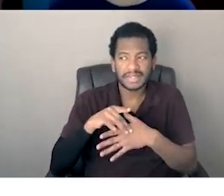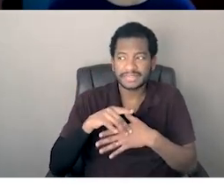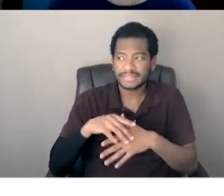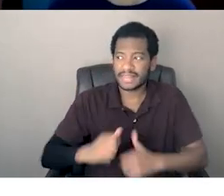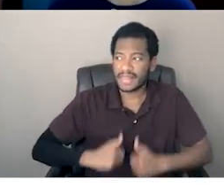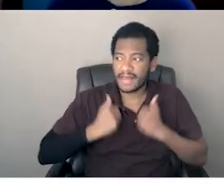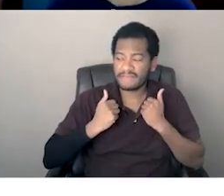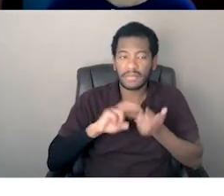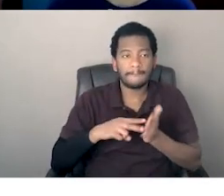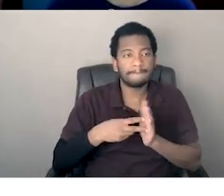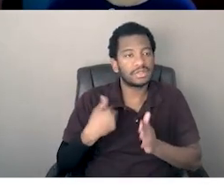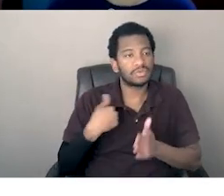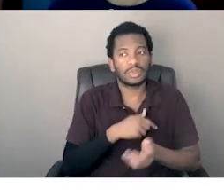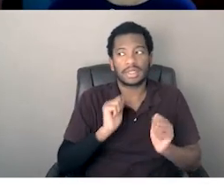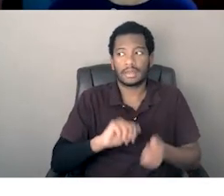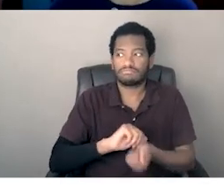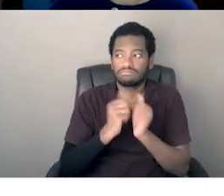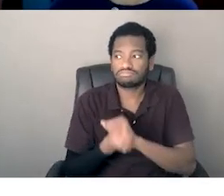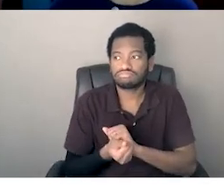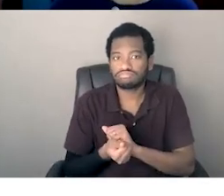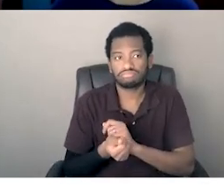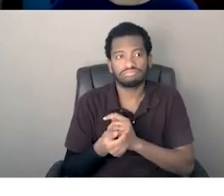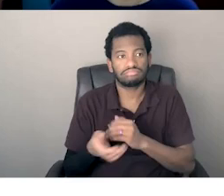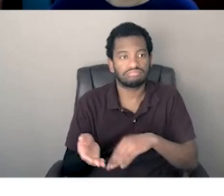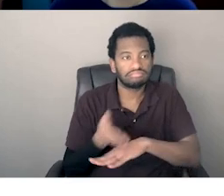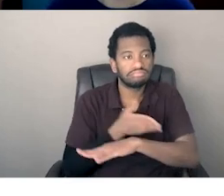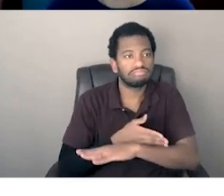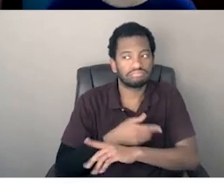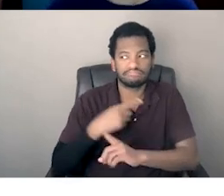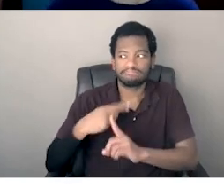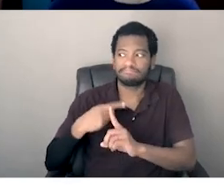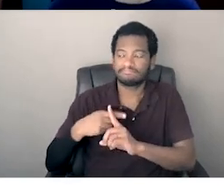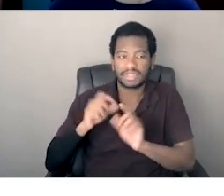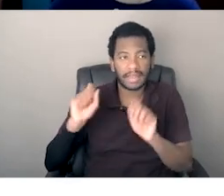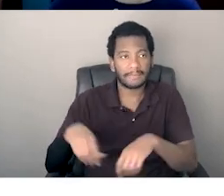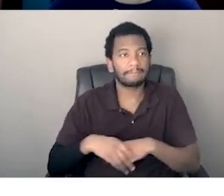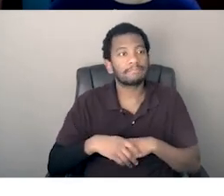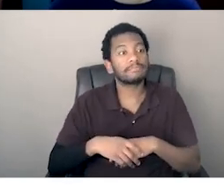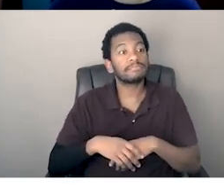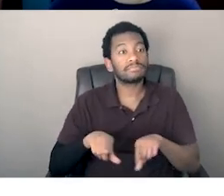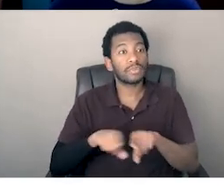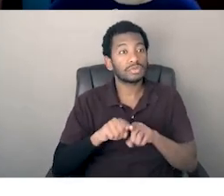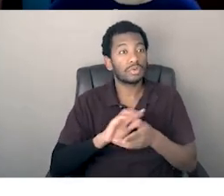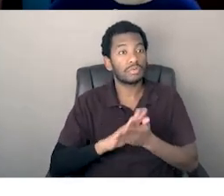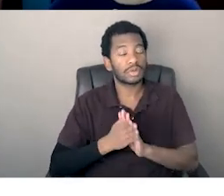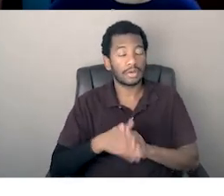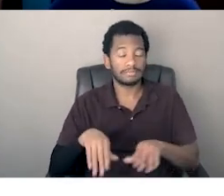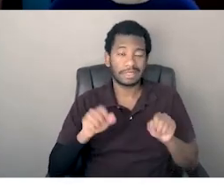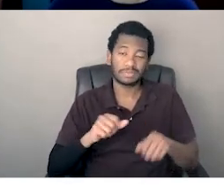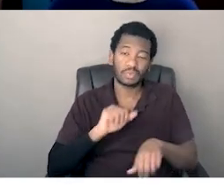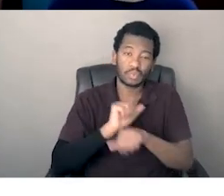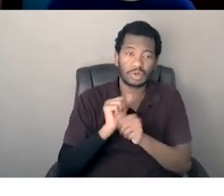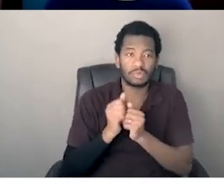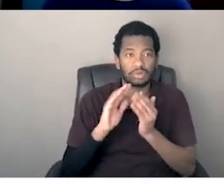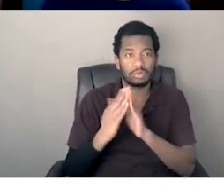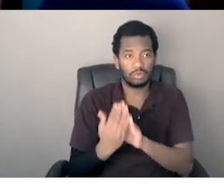equity. It also becomes possible to work with community. When we understand well-being in this way